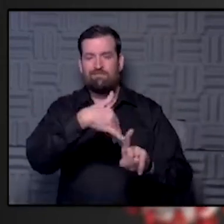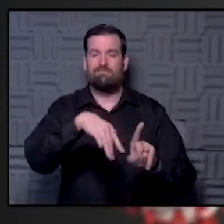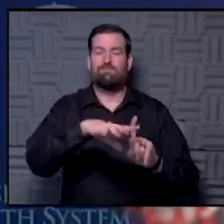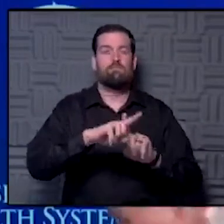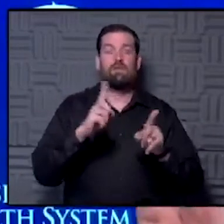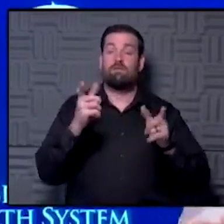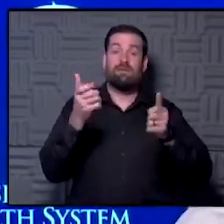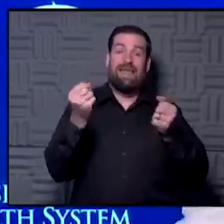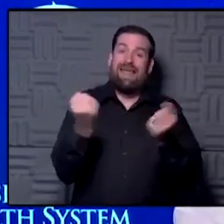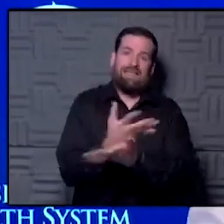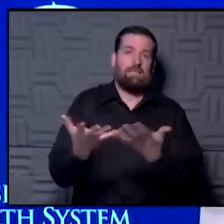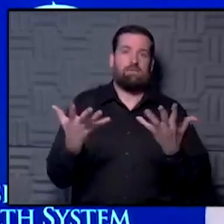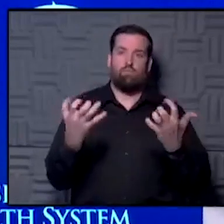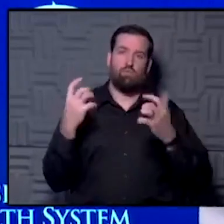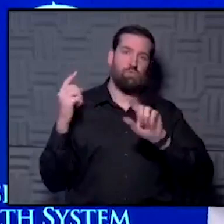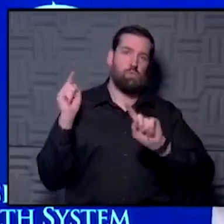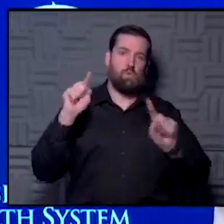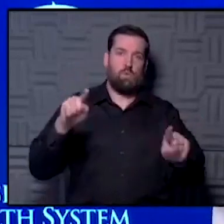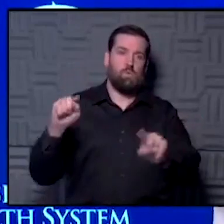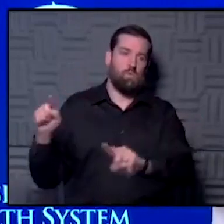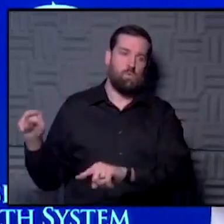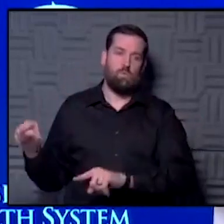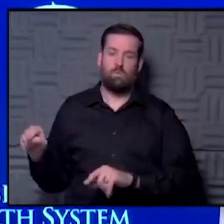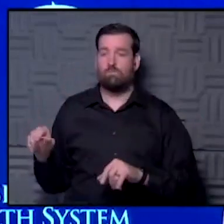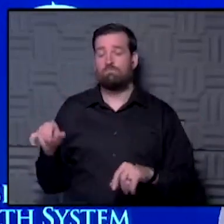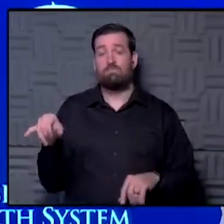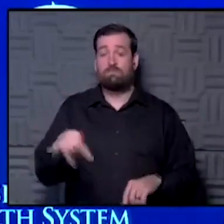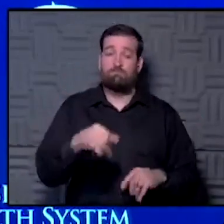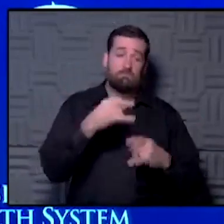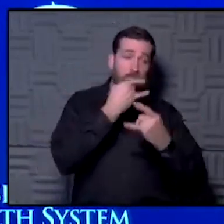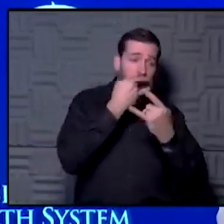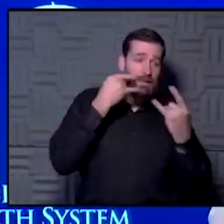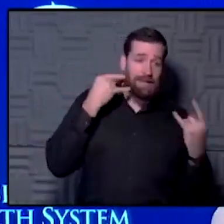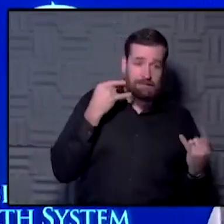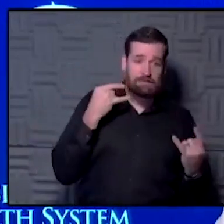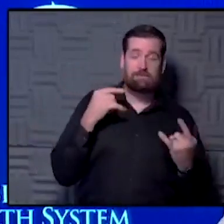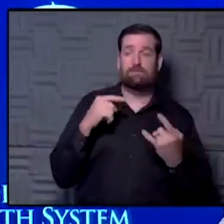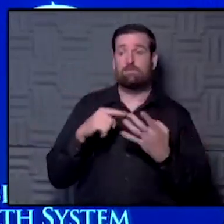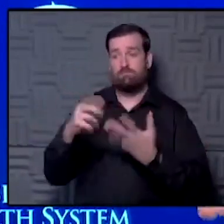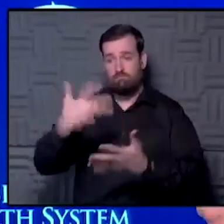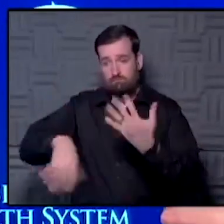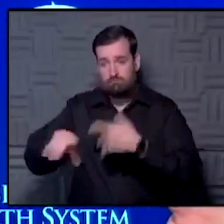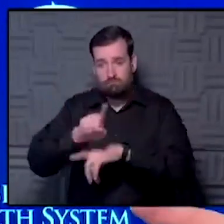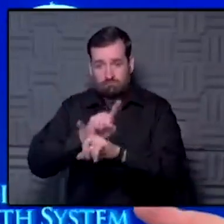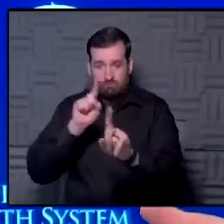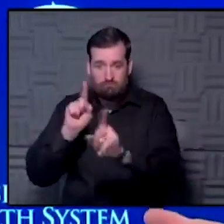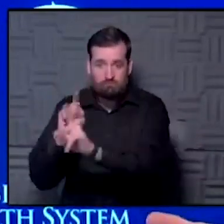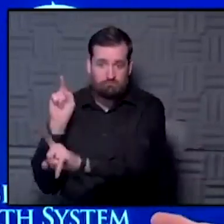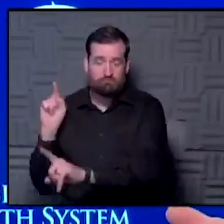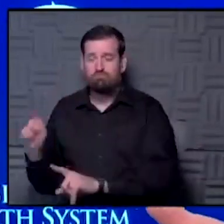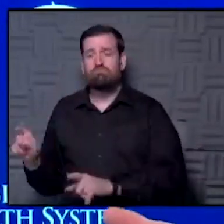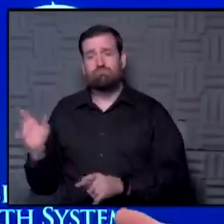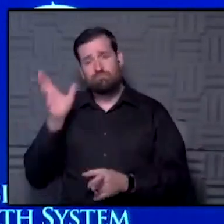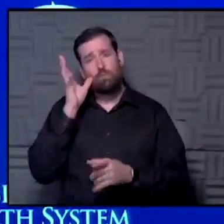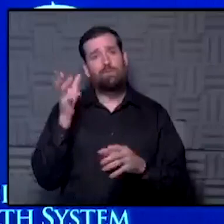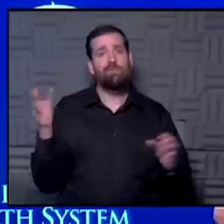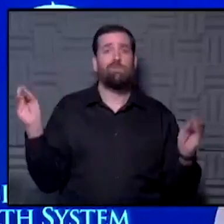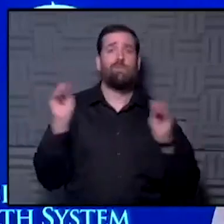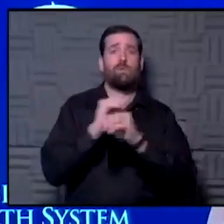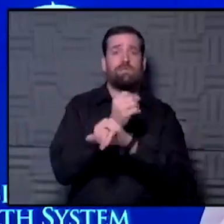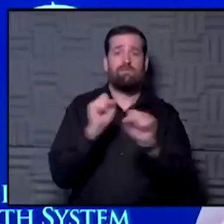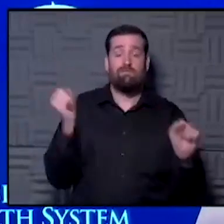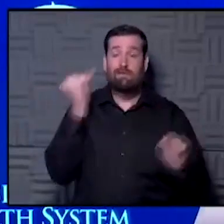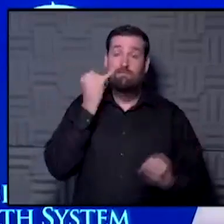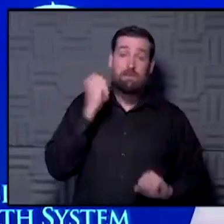orchards. It's about anything you want to go out and do. And the same things are true. If you wear a mask and you can stay socially distanced, it's going to be safer. If